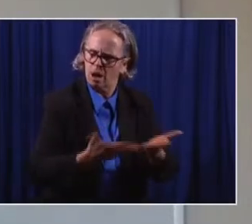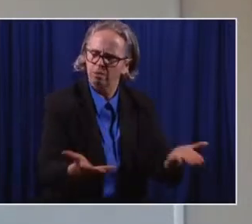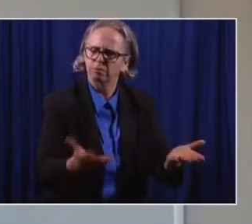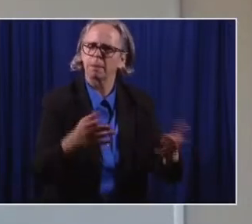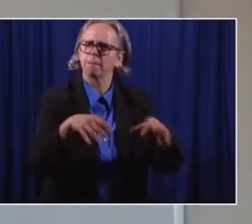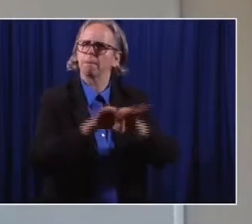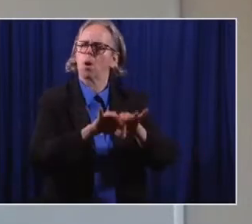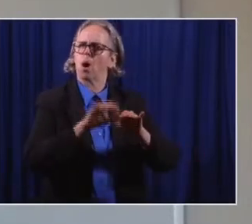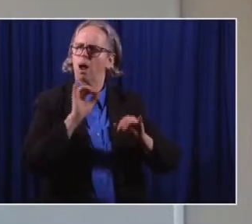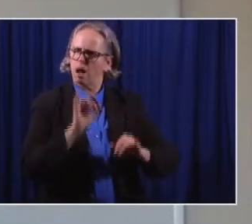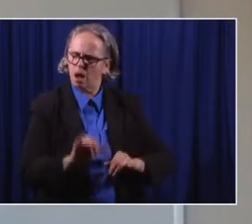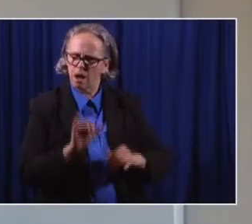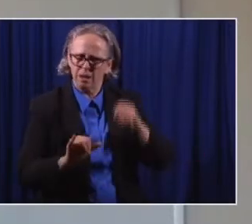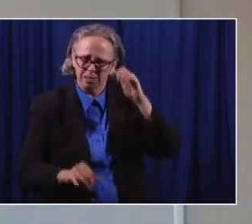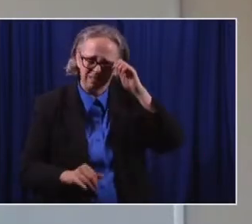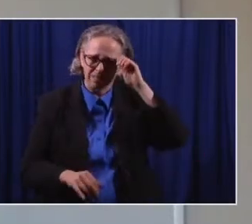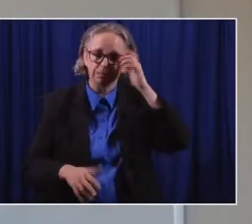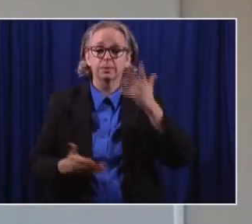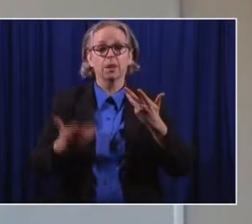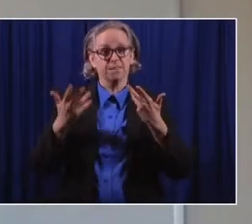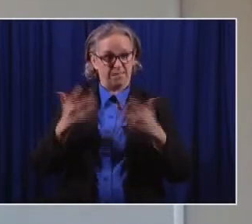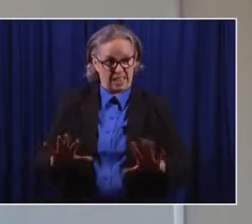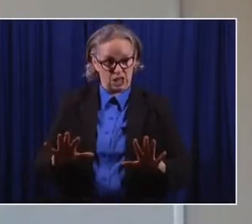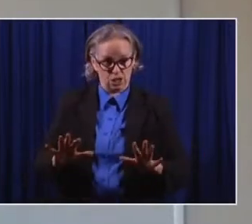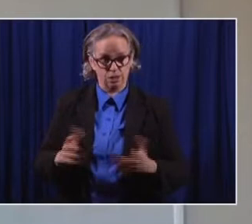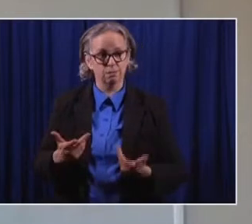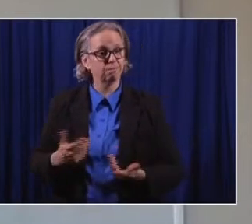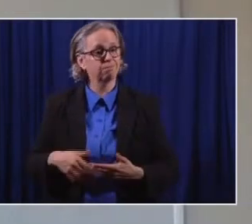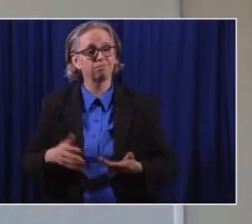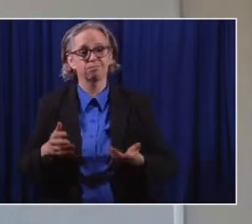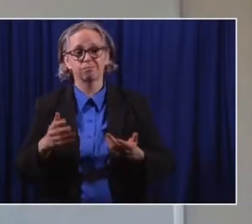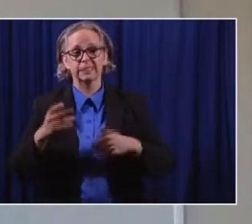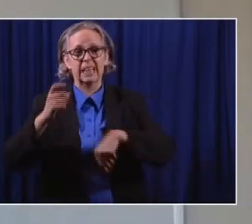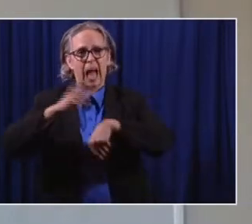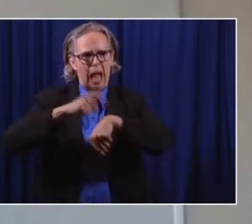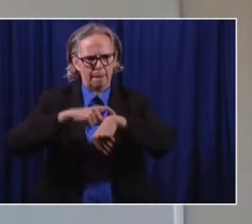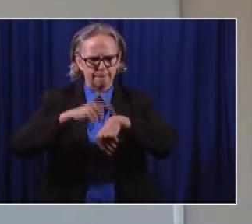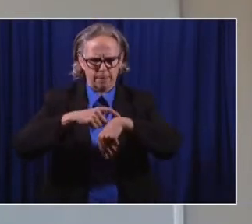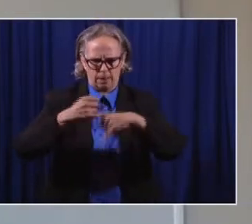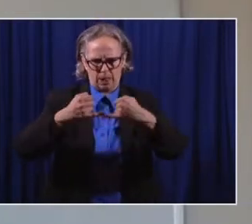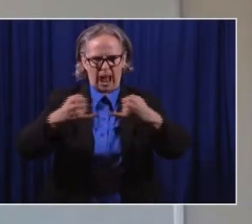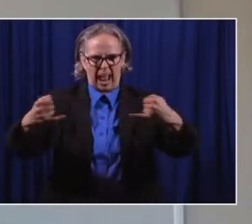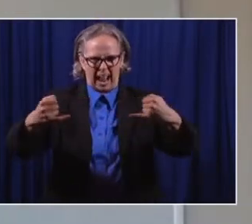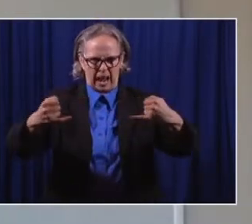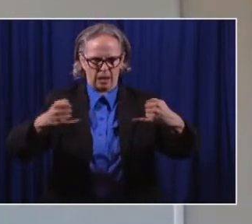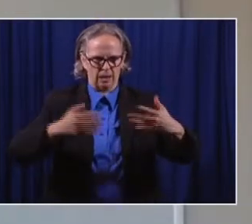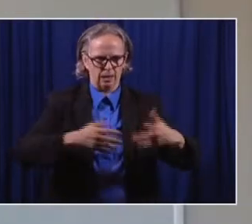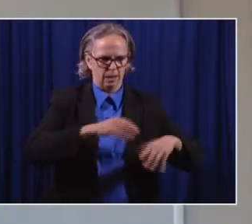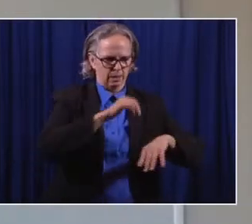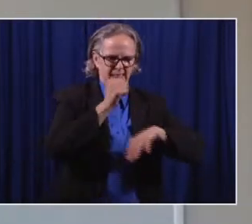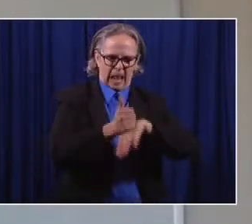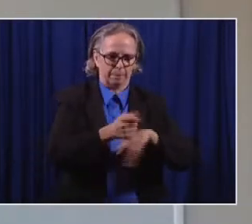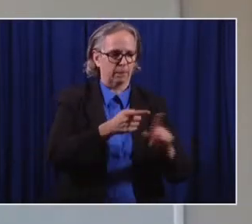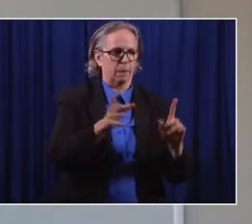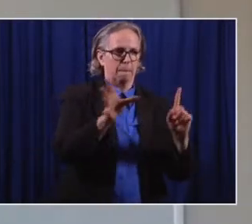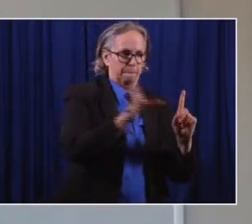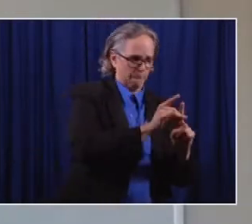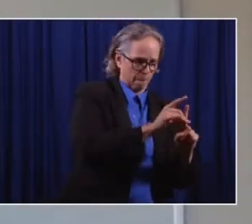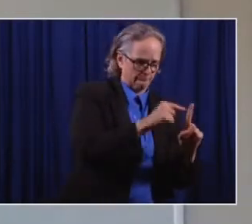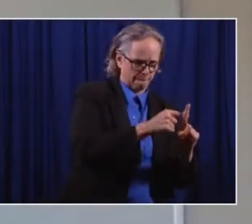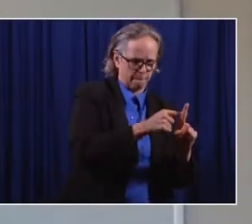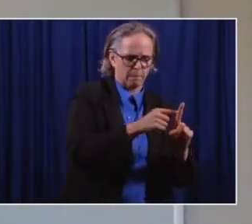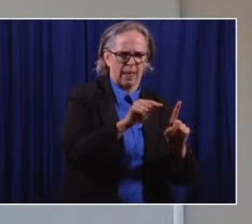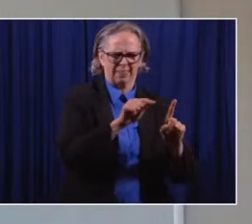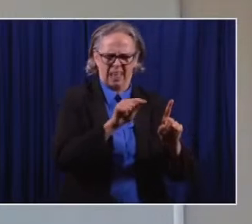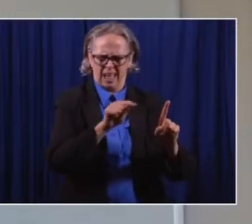once that's all established, we go right into establishing a time frame for this individual in which they were infectious. So